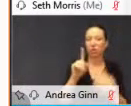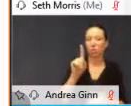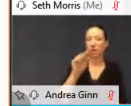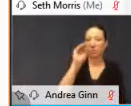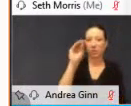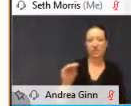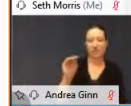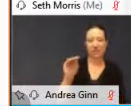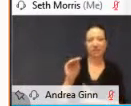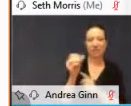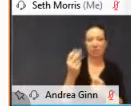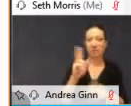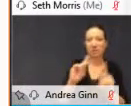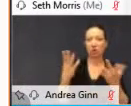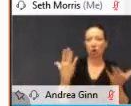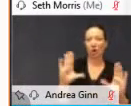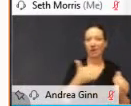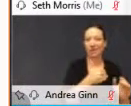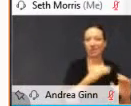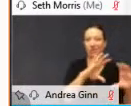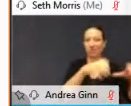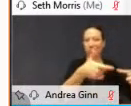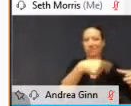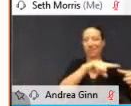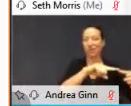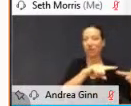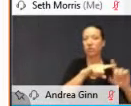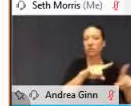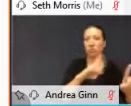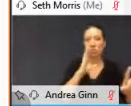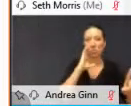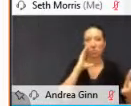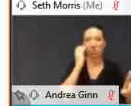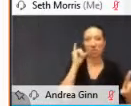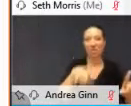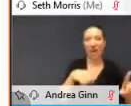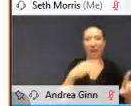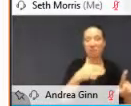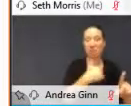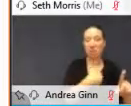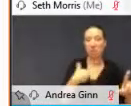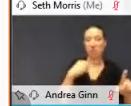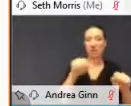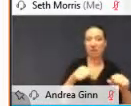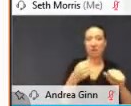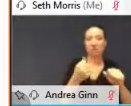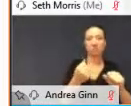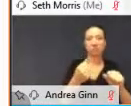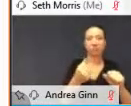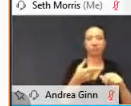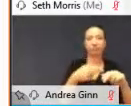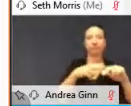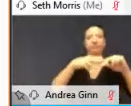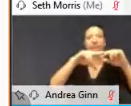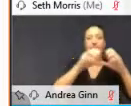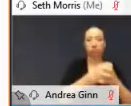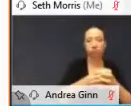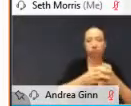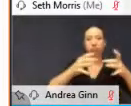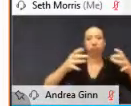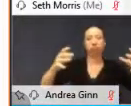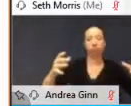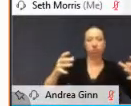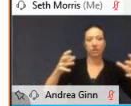membership. So you can understand how quickly that can make the overall membership of the program grow. And that's in addition to those